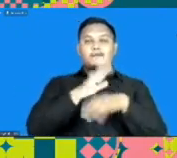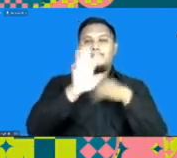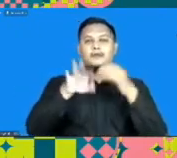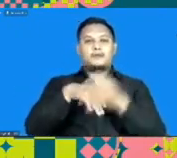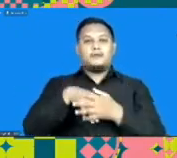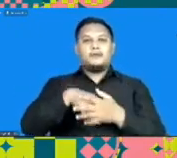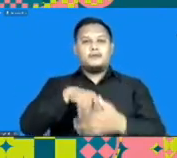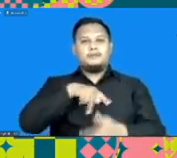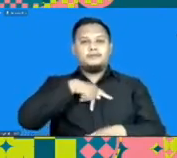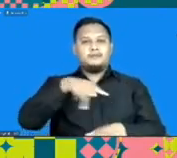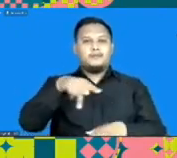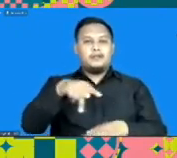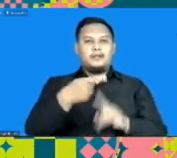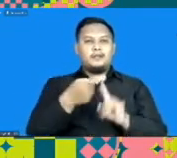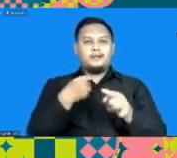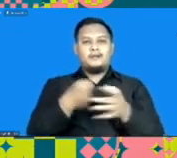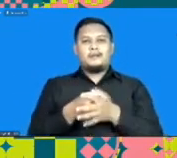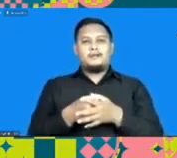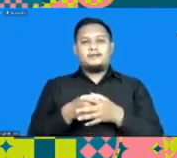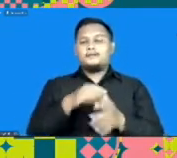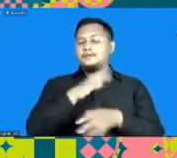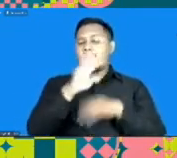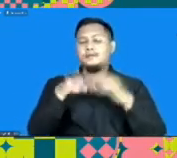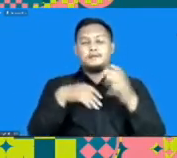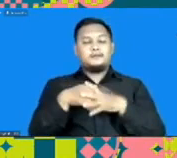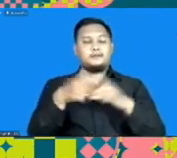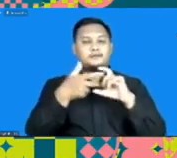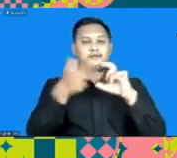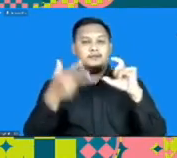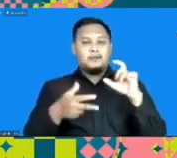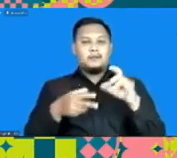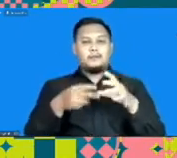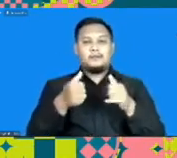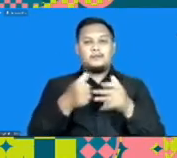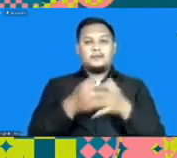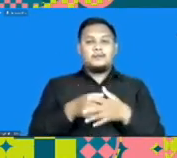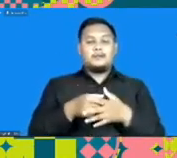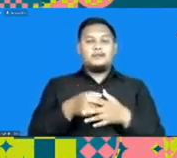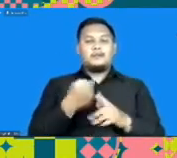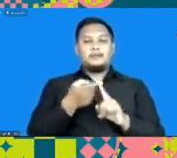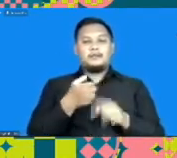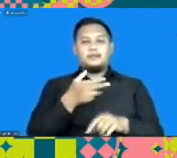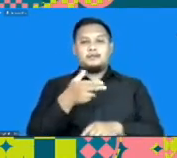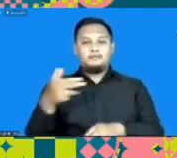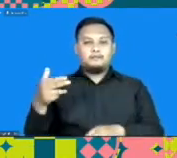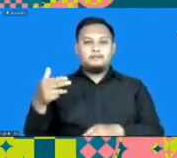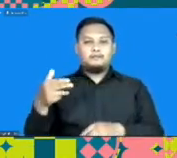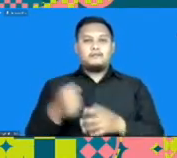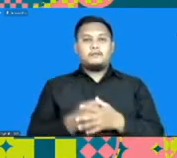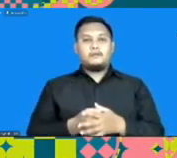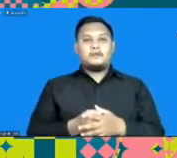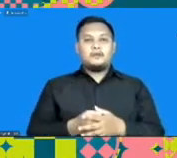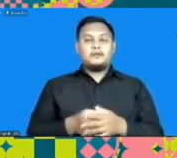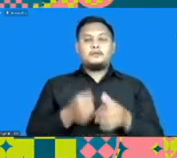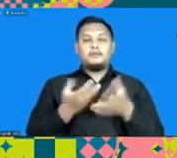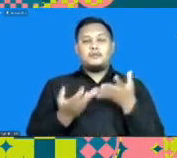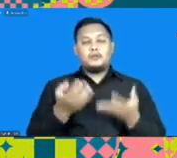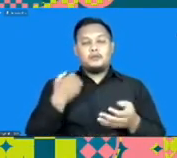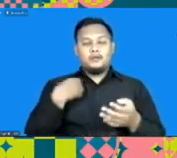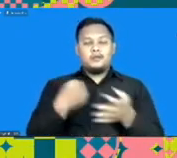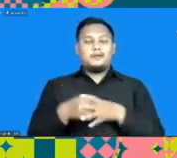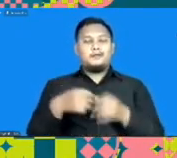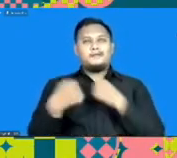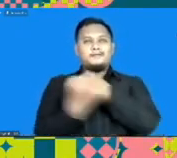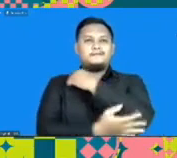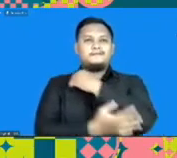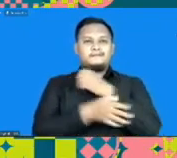from a journey from Indonesia, as you said, the biggest archipelago, no man is an island, very well put, and we jump over